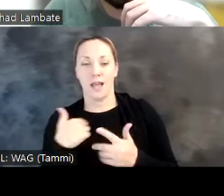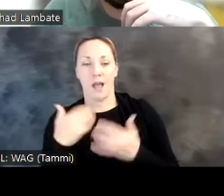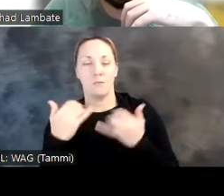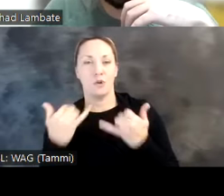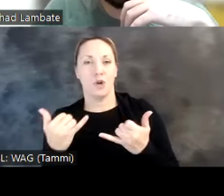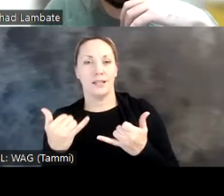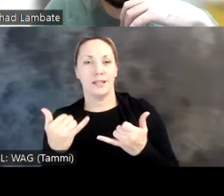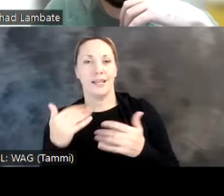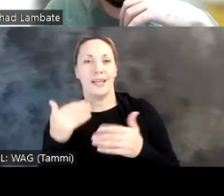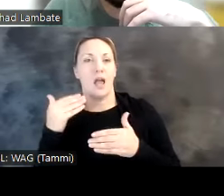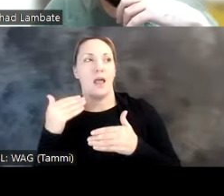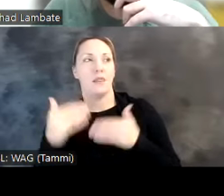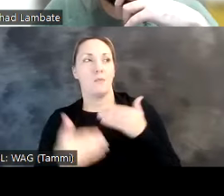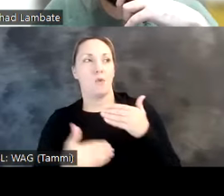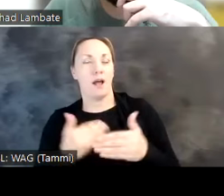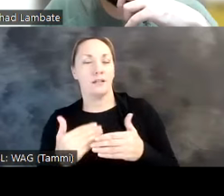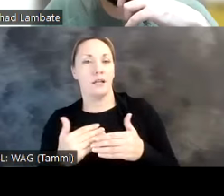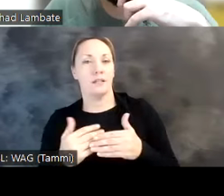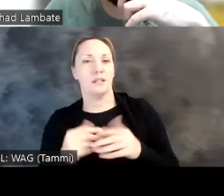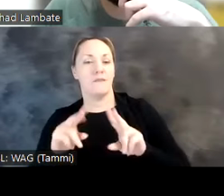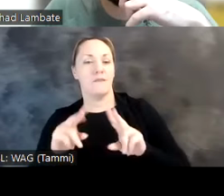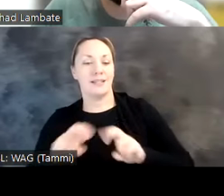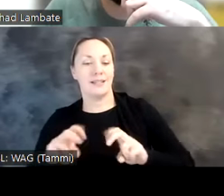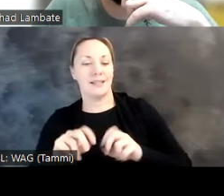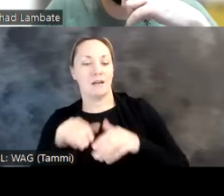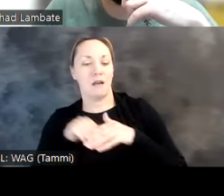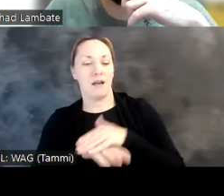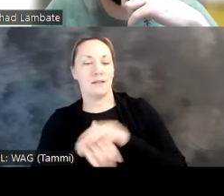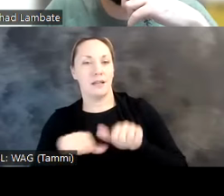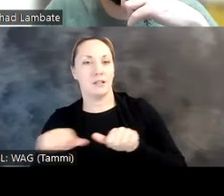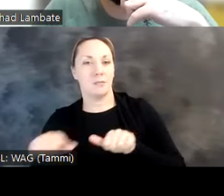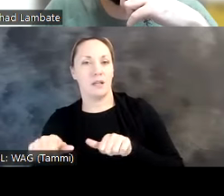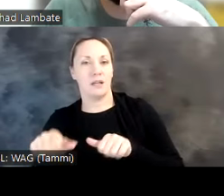the process of assessing the accessibility of our